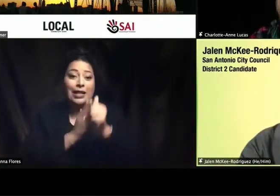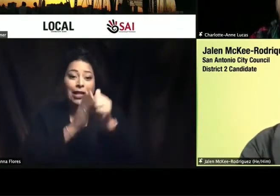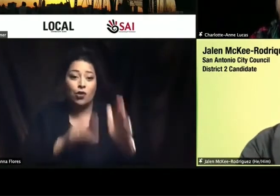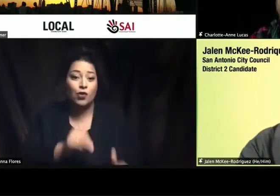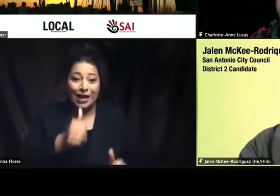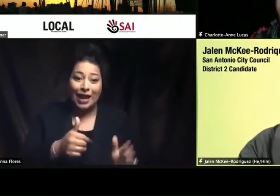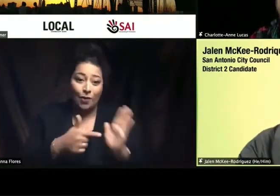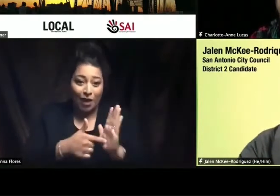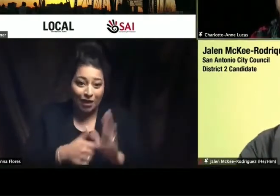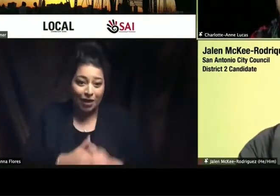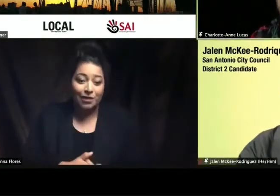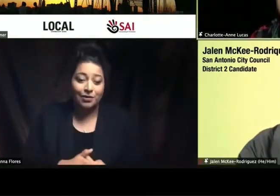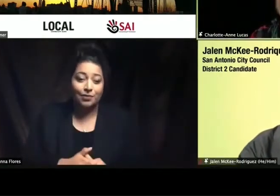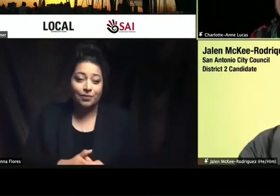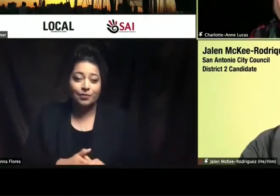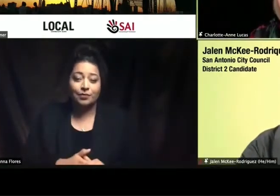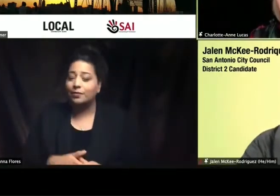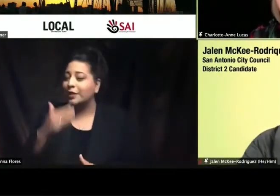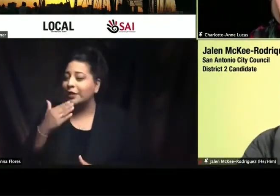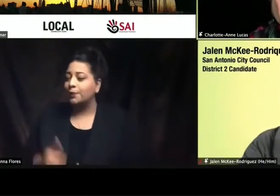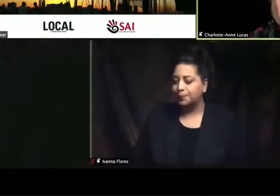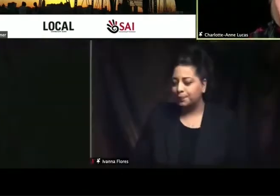of those. Thank you. Thank you.